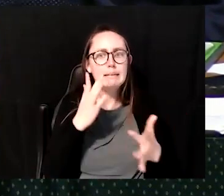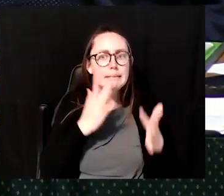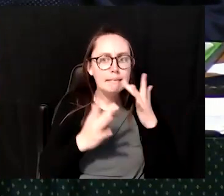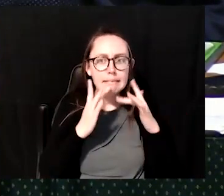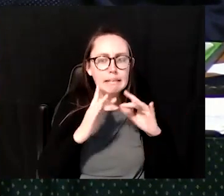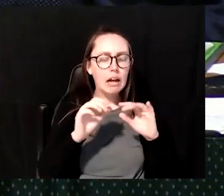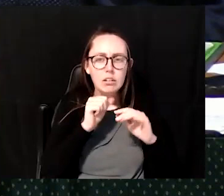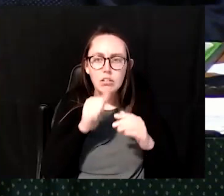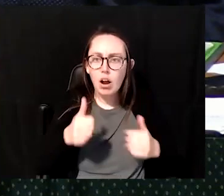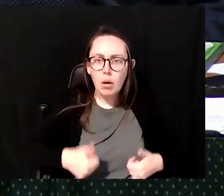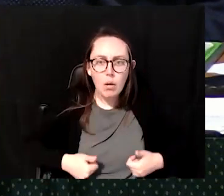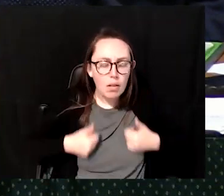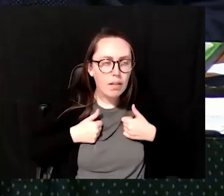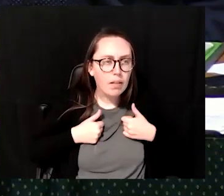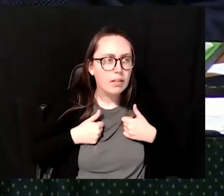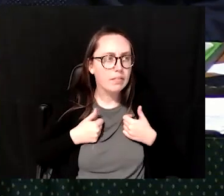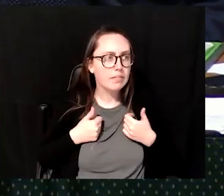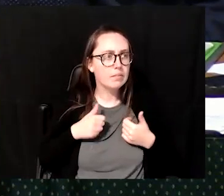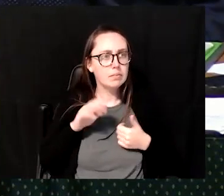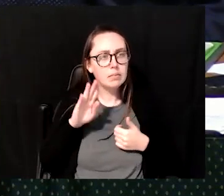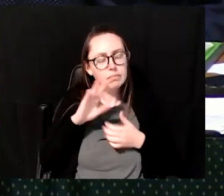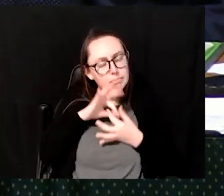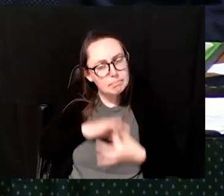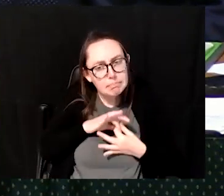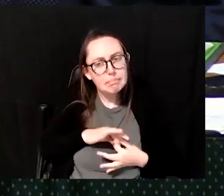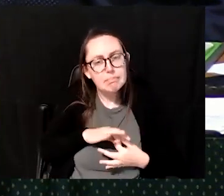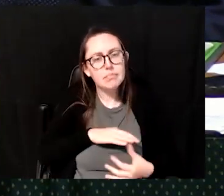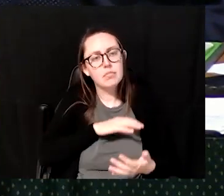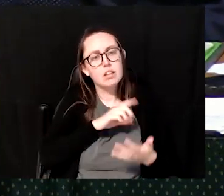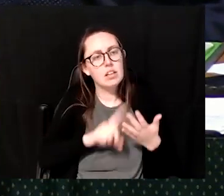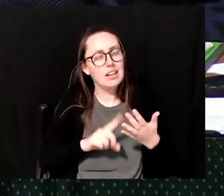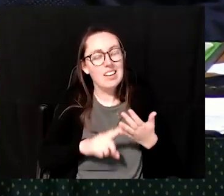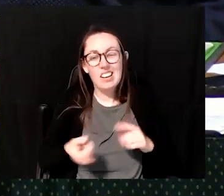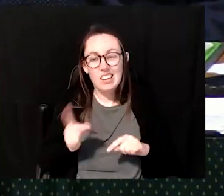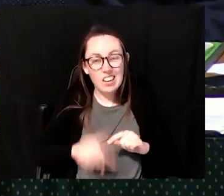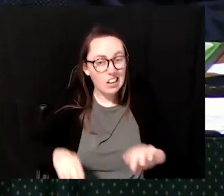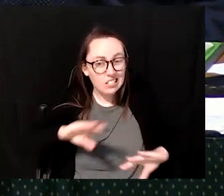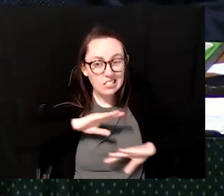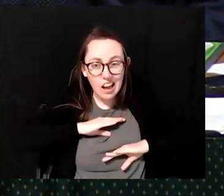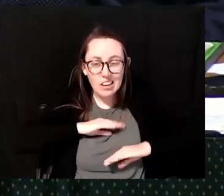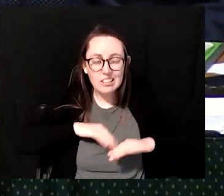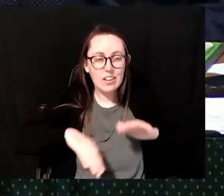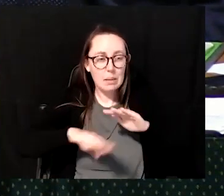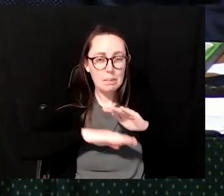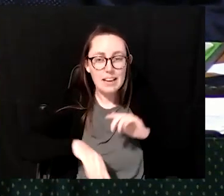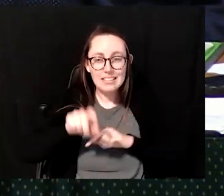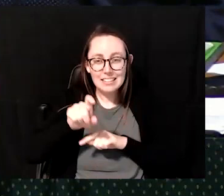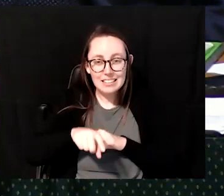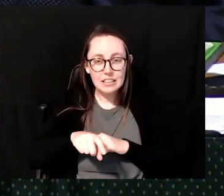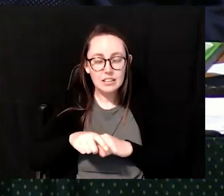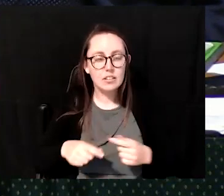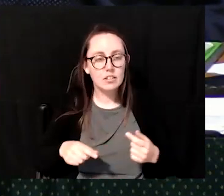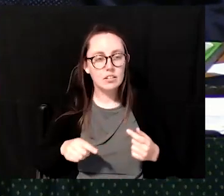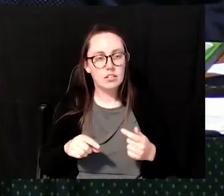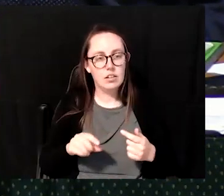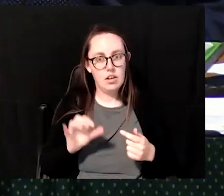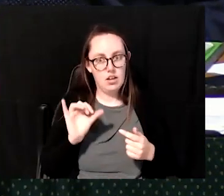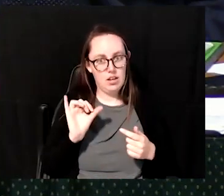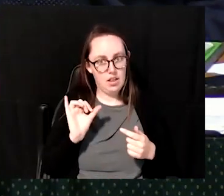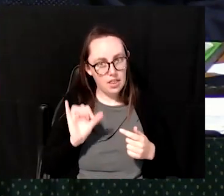to meet basic needs we're consistently named as some of the largest threats to our community's well-being and